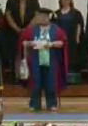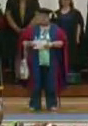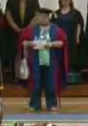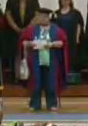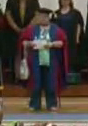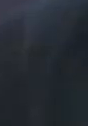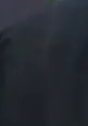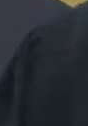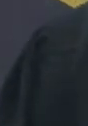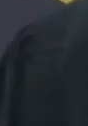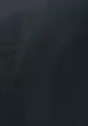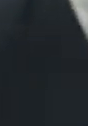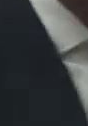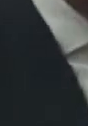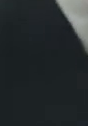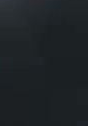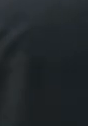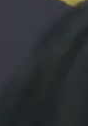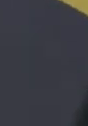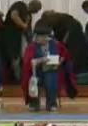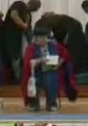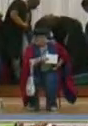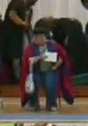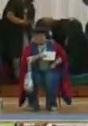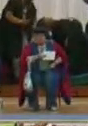Please be seated. Thank you.